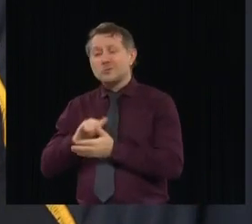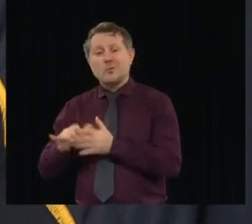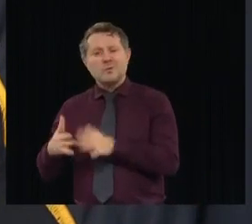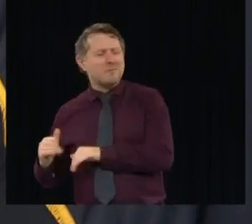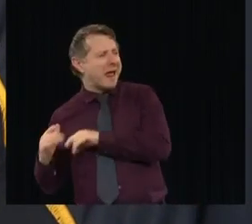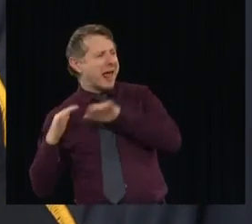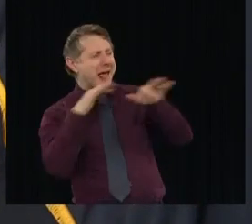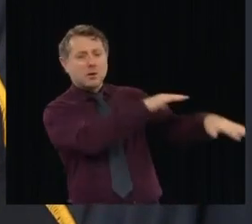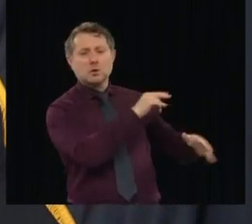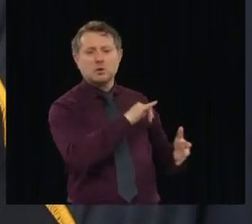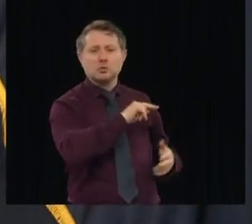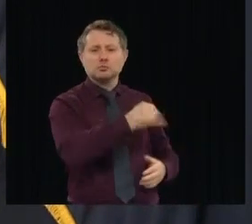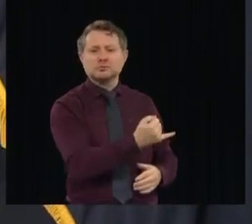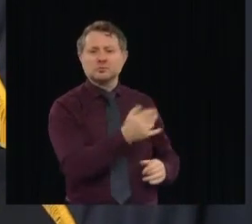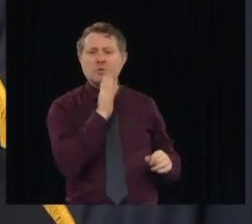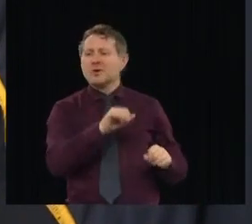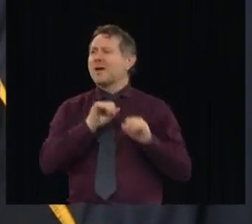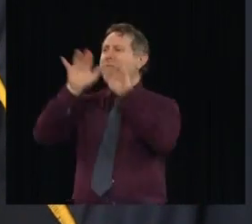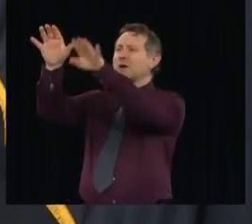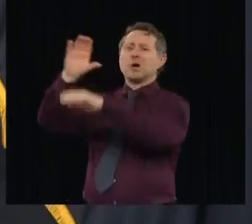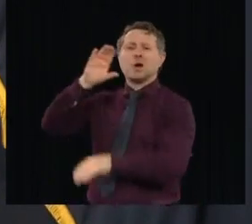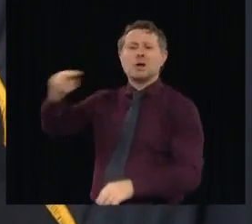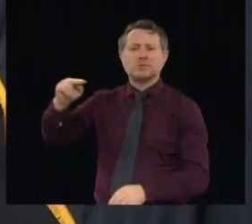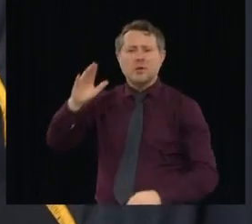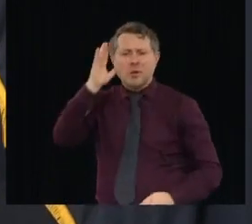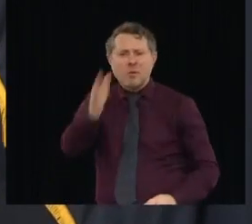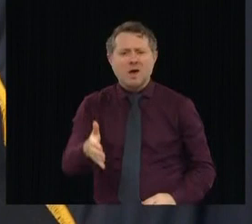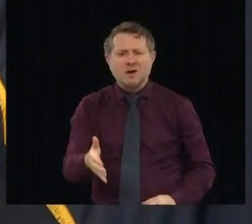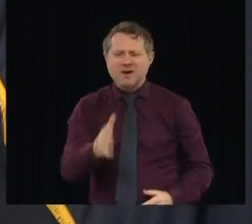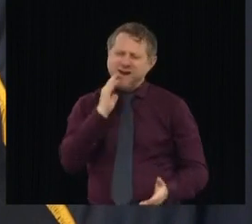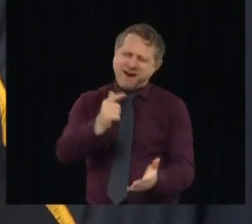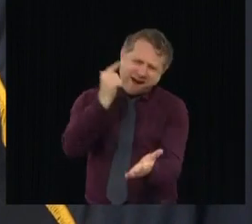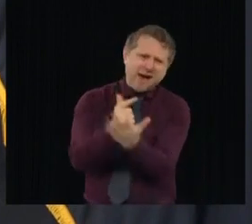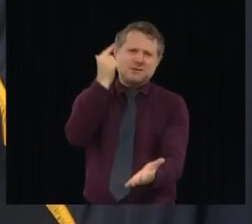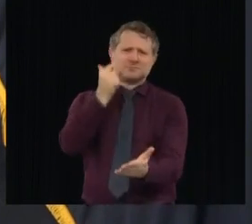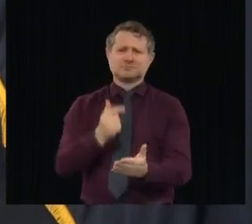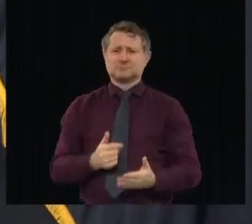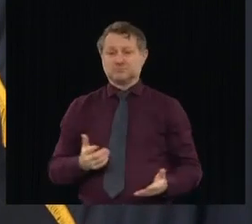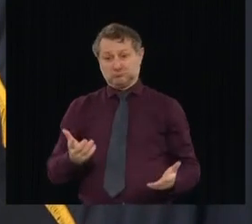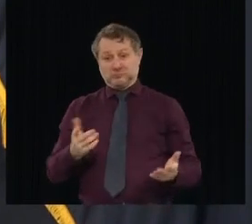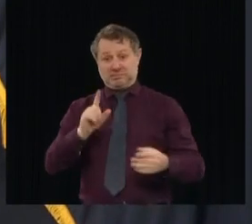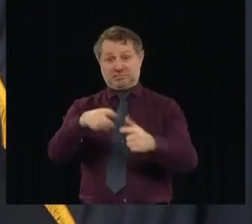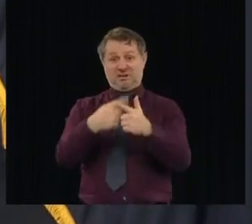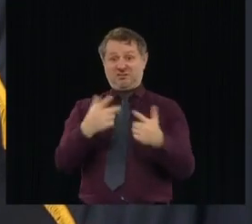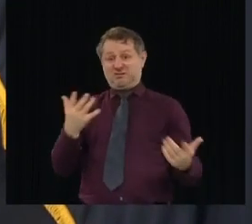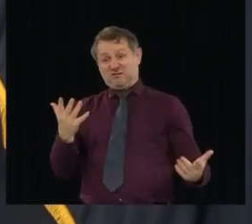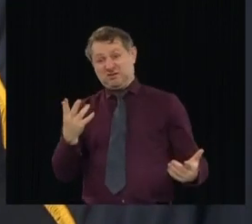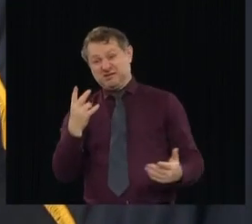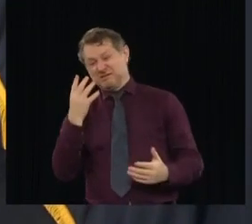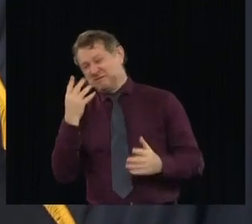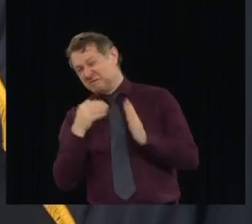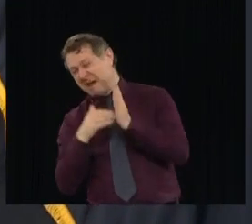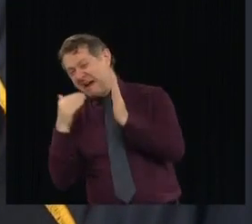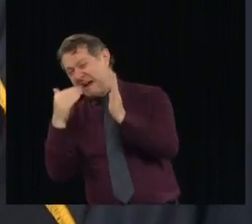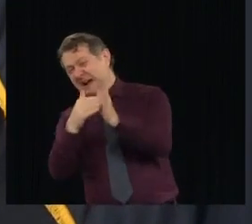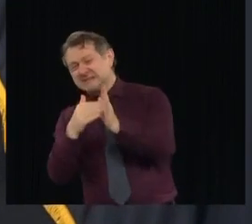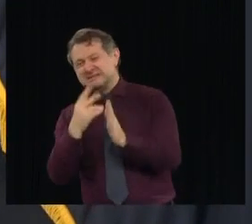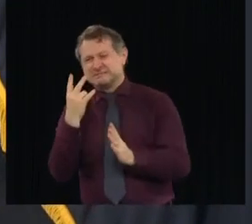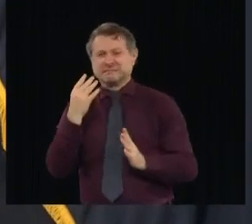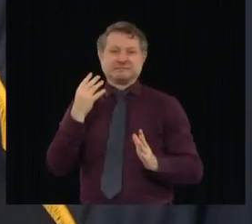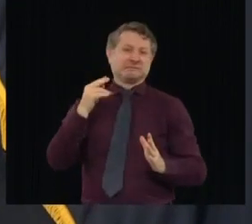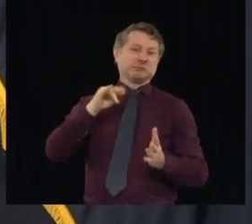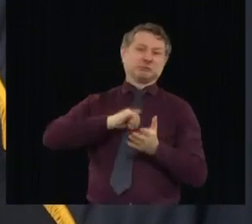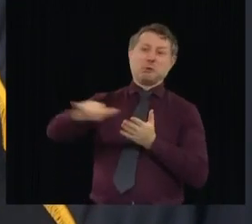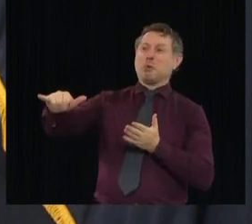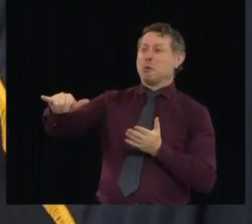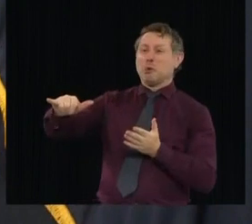then you have a situation where you have 4 million New Yorkers going to Jersey beaches, Connecticut beaches. What happens to